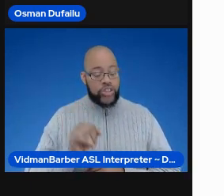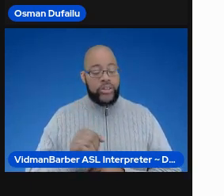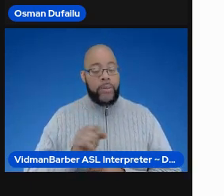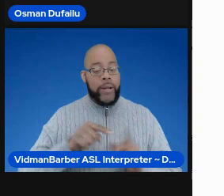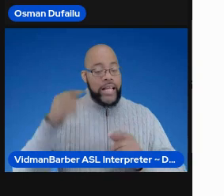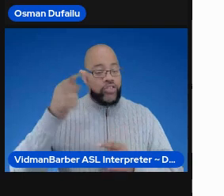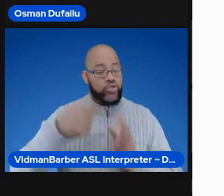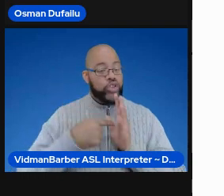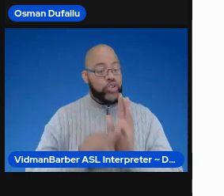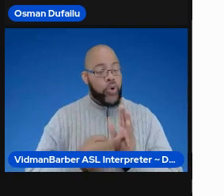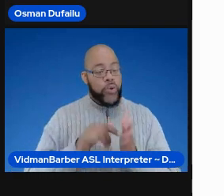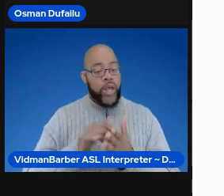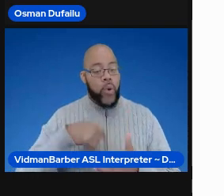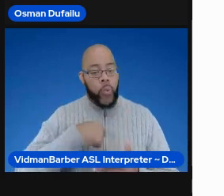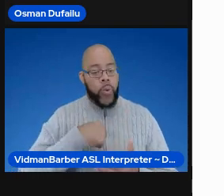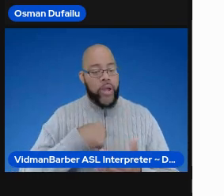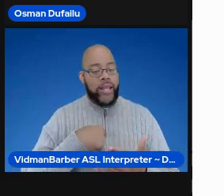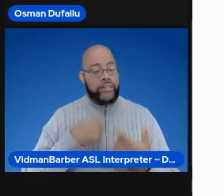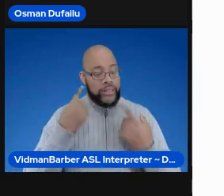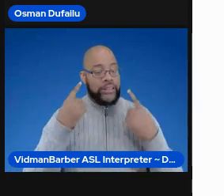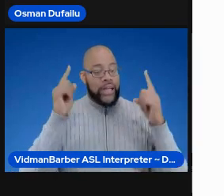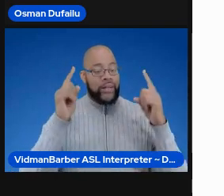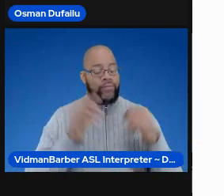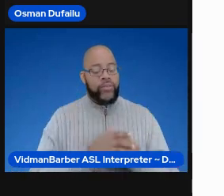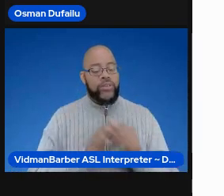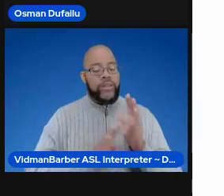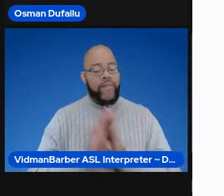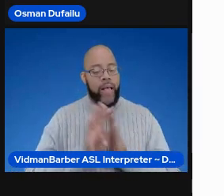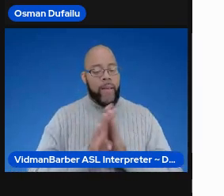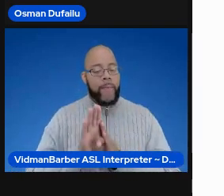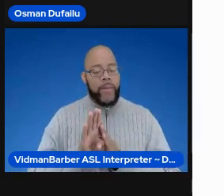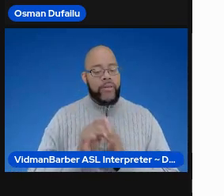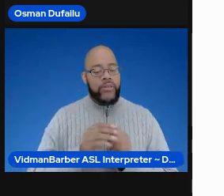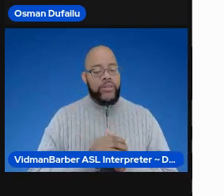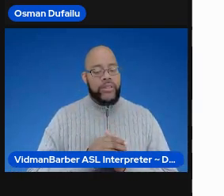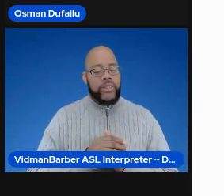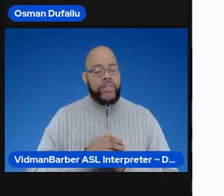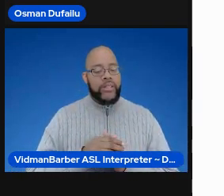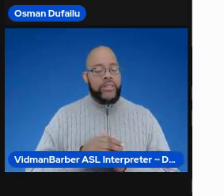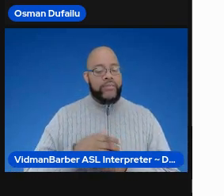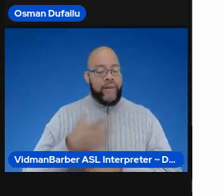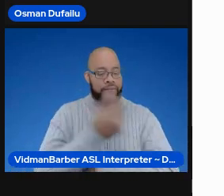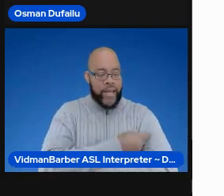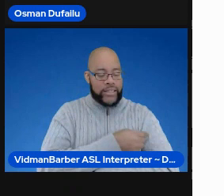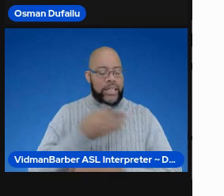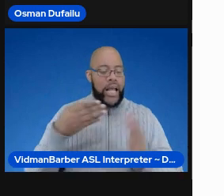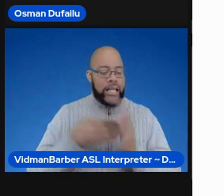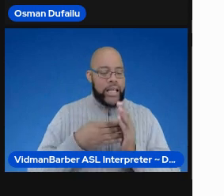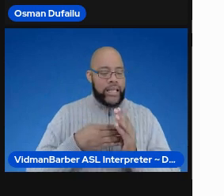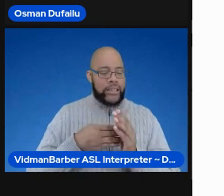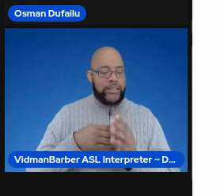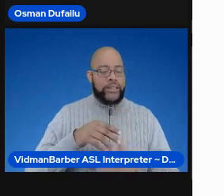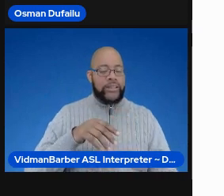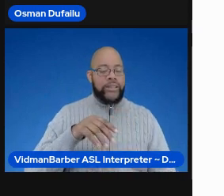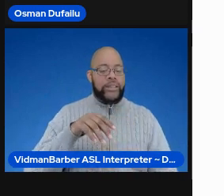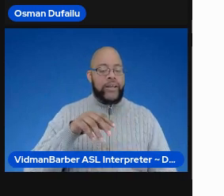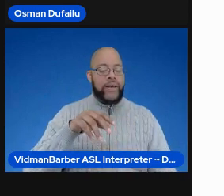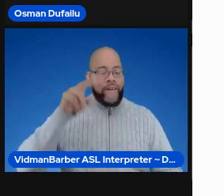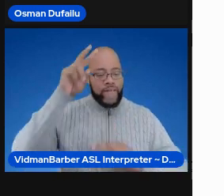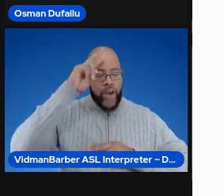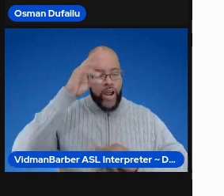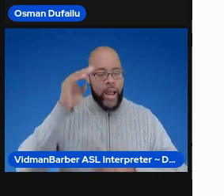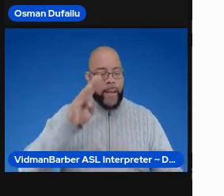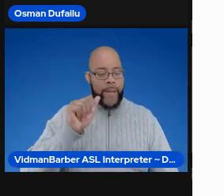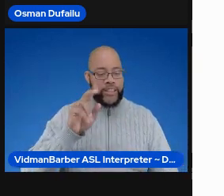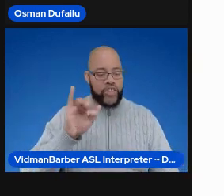has shown that we have been successful in developing vaccines against bacterial and viruses. We have, however,